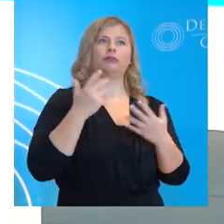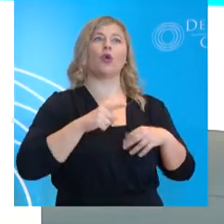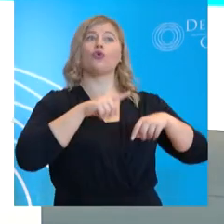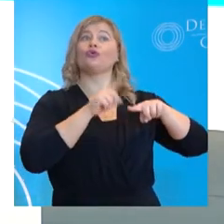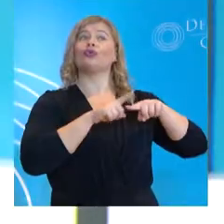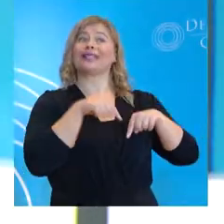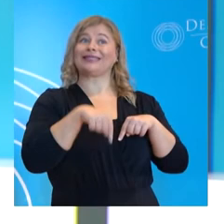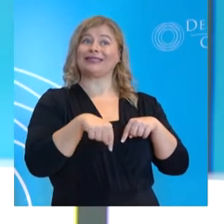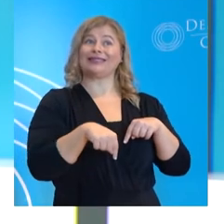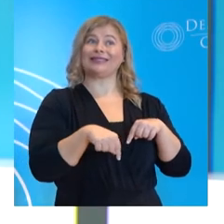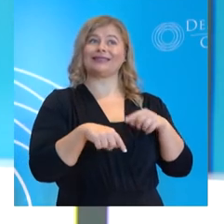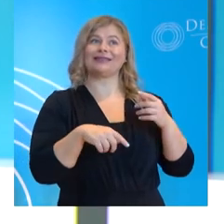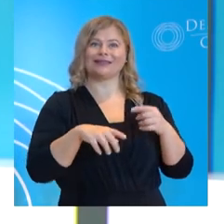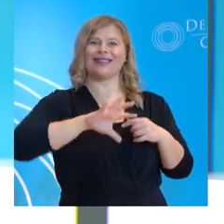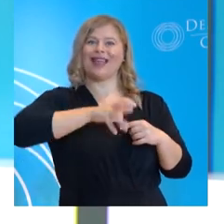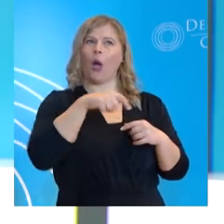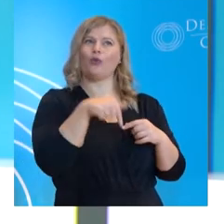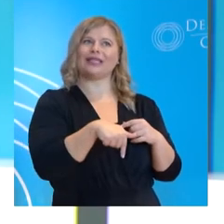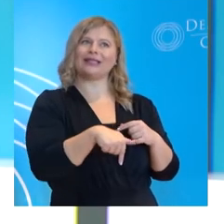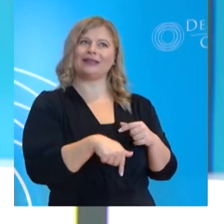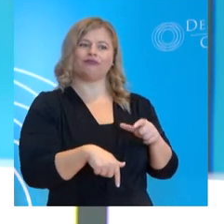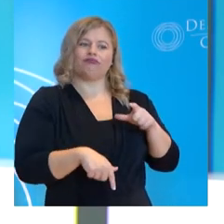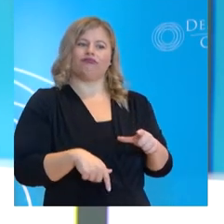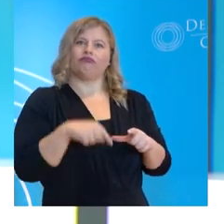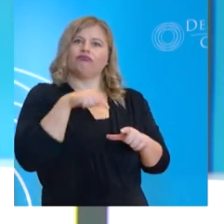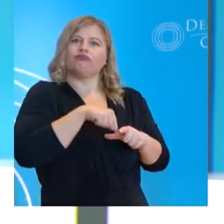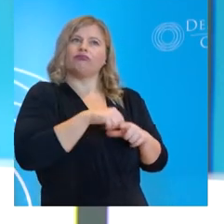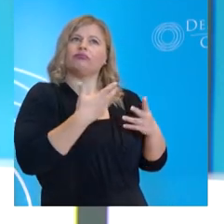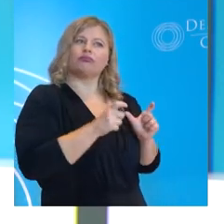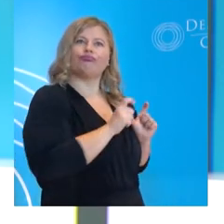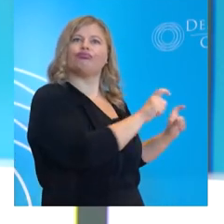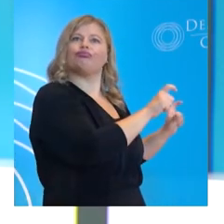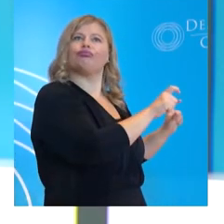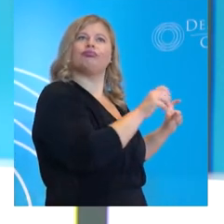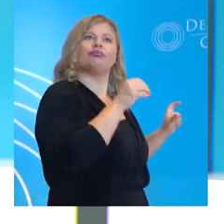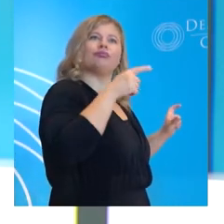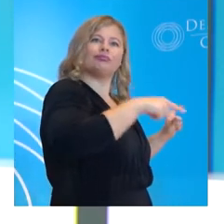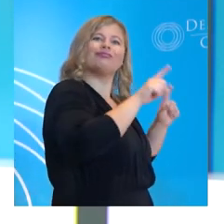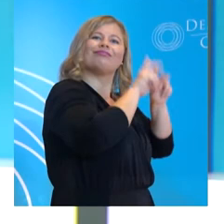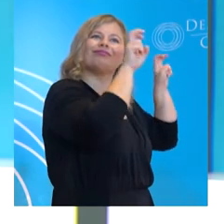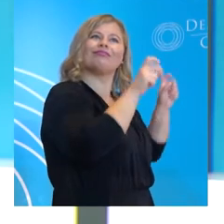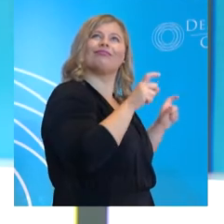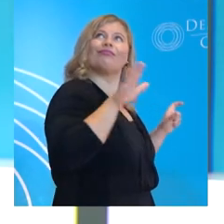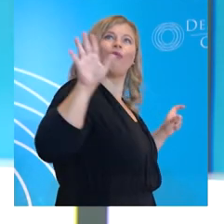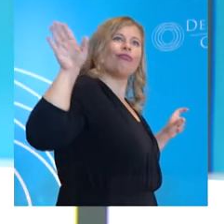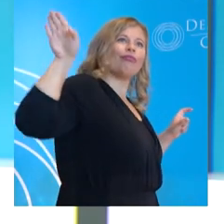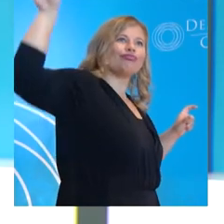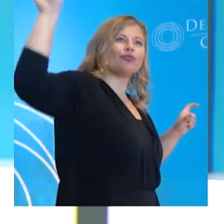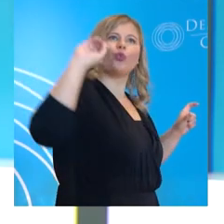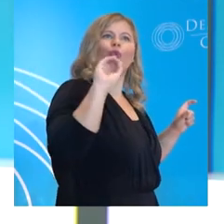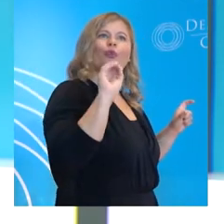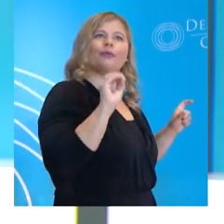Greece, come 2023, we will produce primary surpluses. We have a high debt we need to